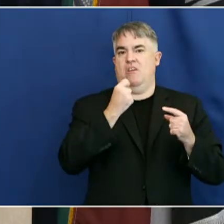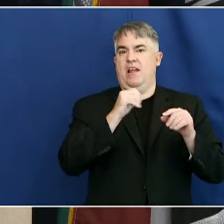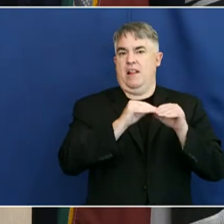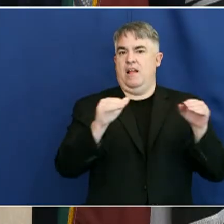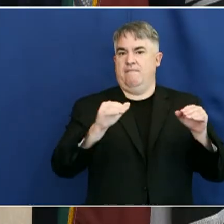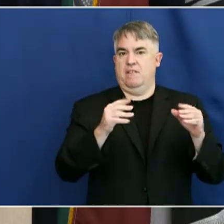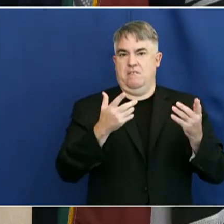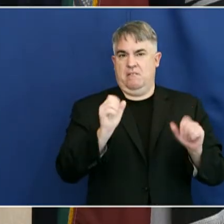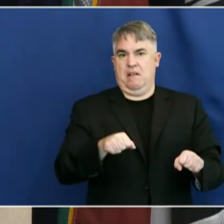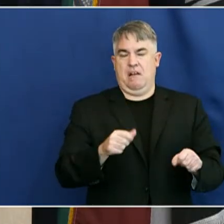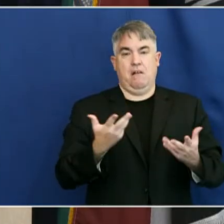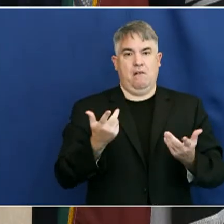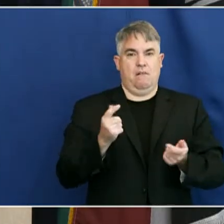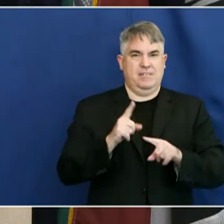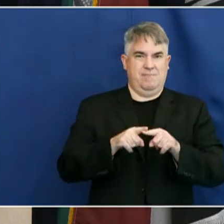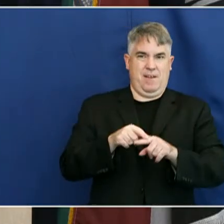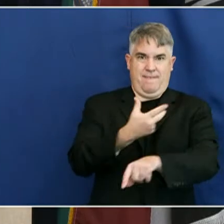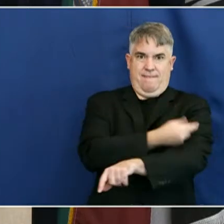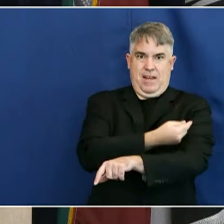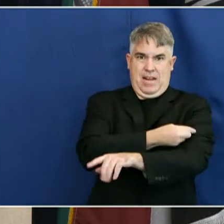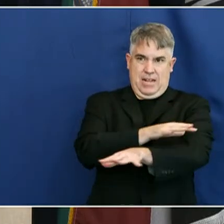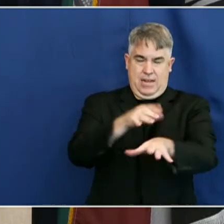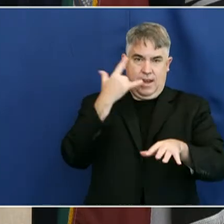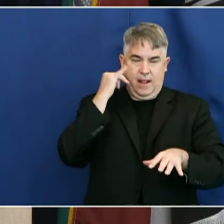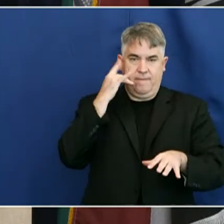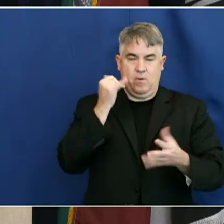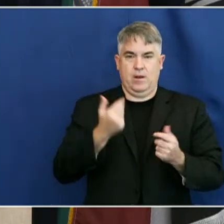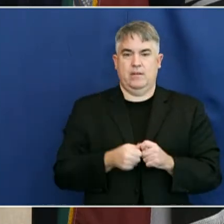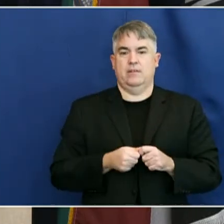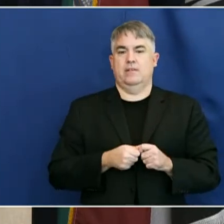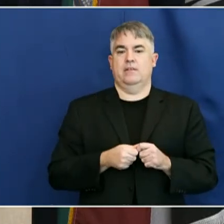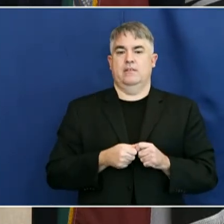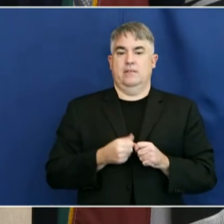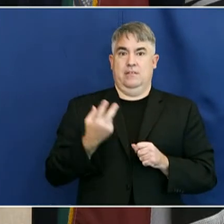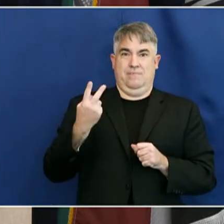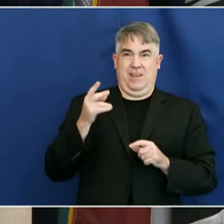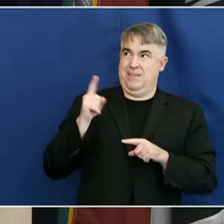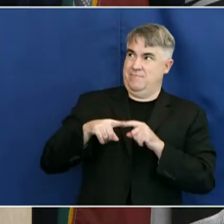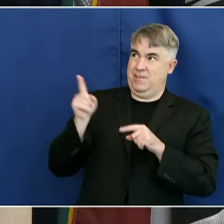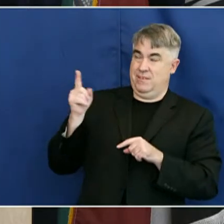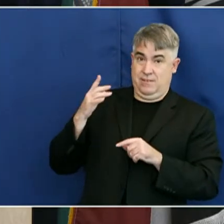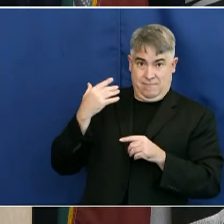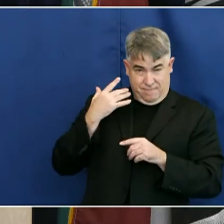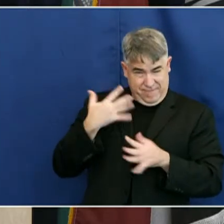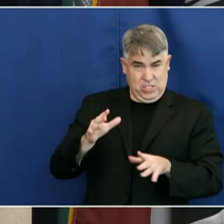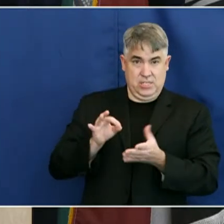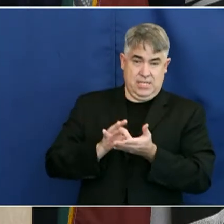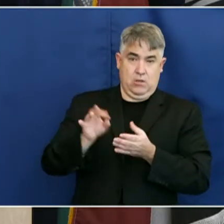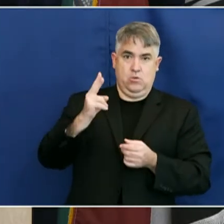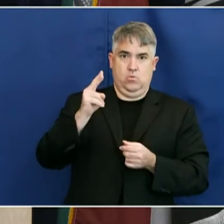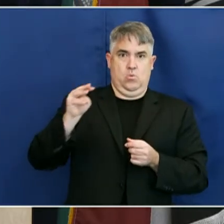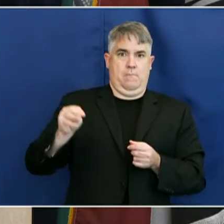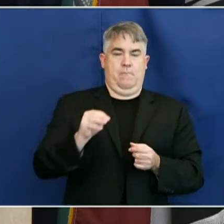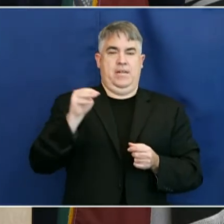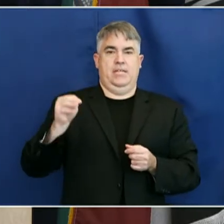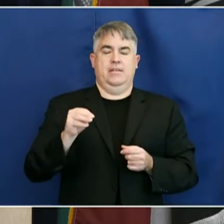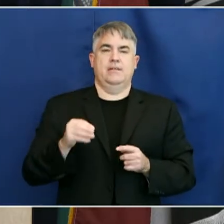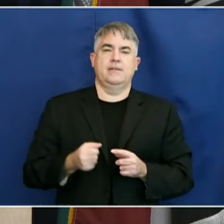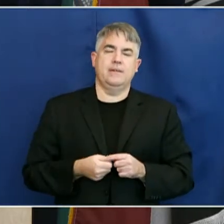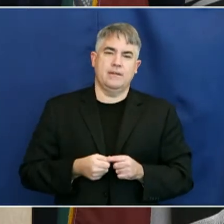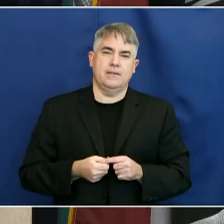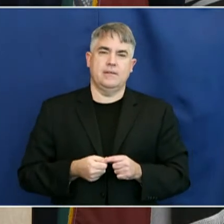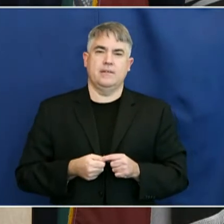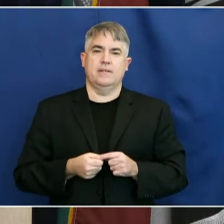that, we have another path to get there with the percentage of positive and health equity indexes, but we feel confident the state will get to that 2 million vaccines